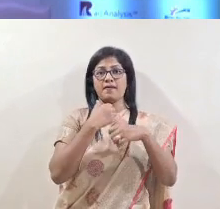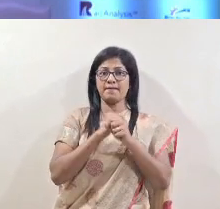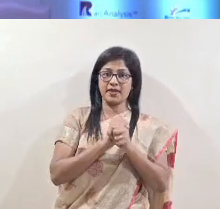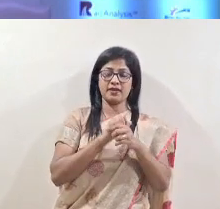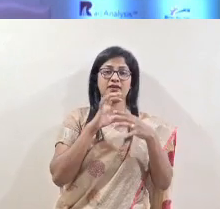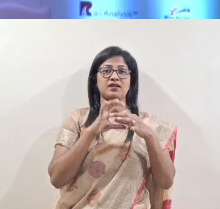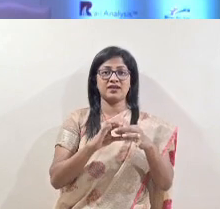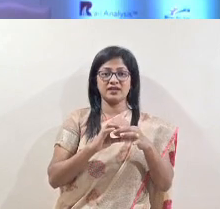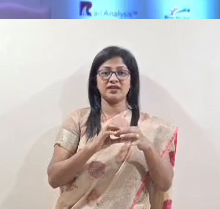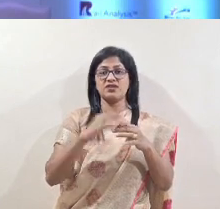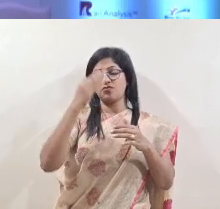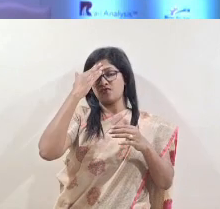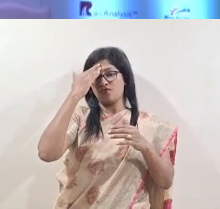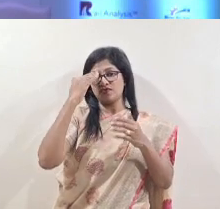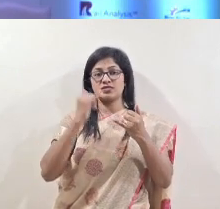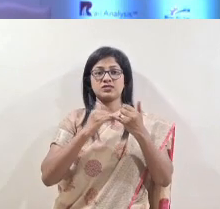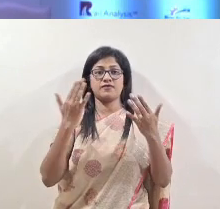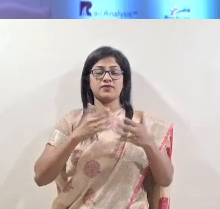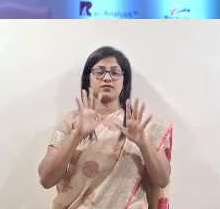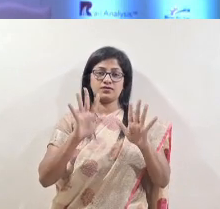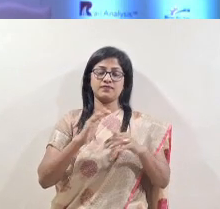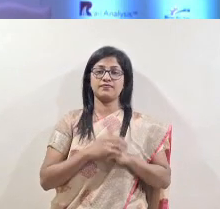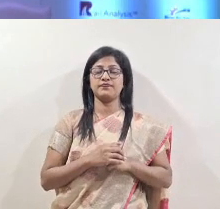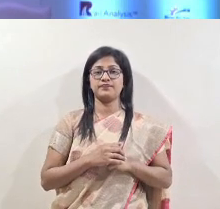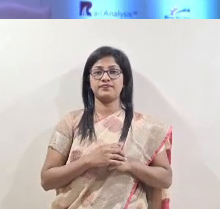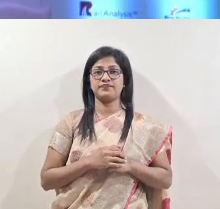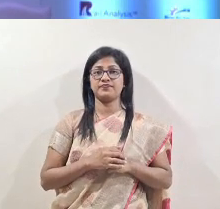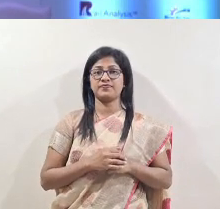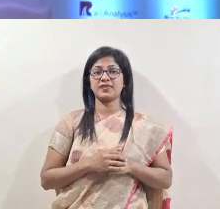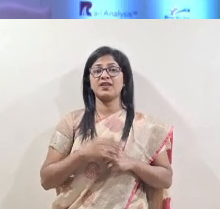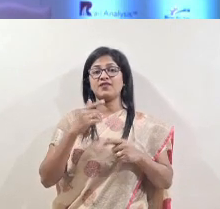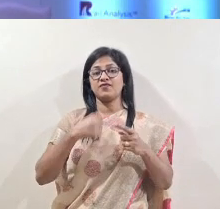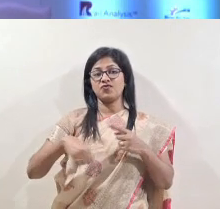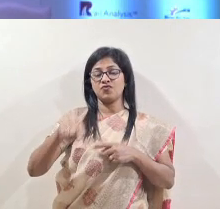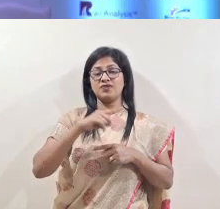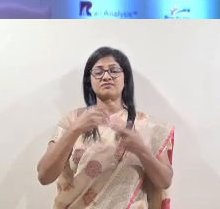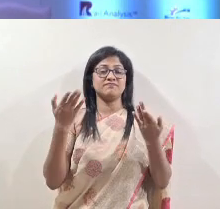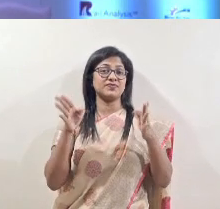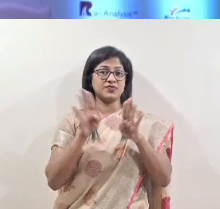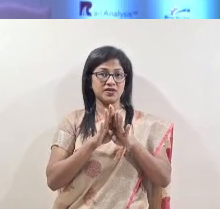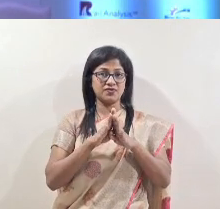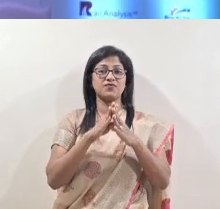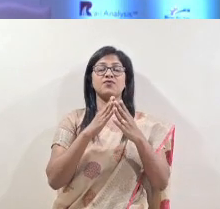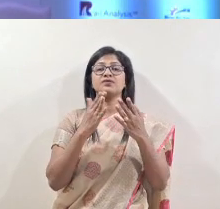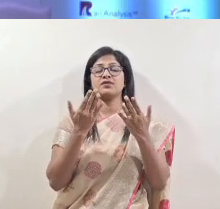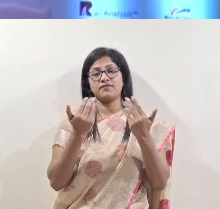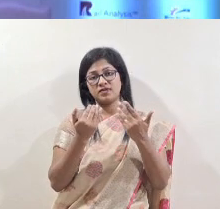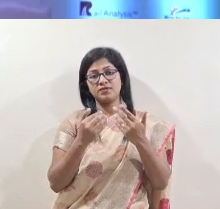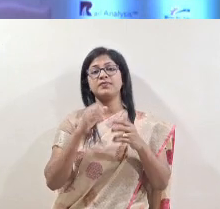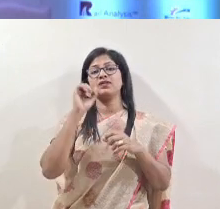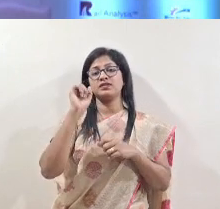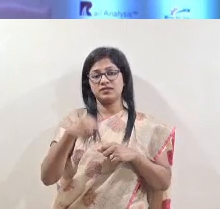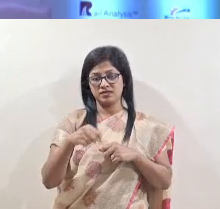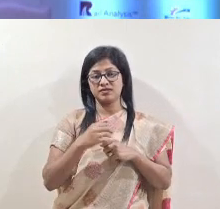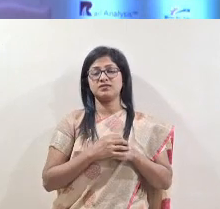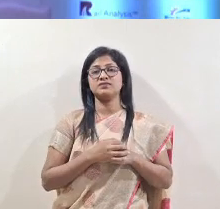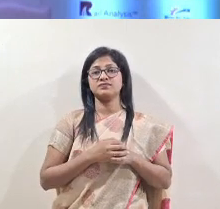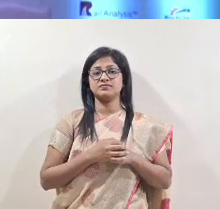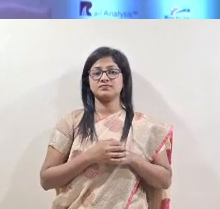considered to identify the level of service. So we can conclude that yes,